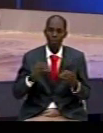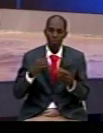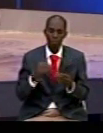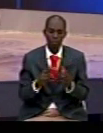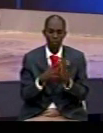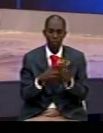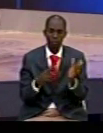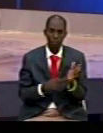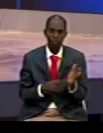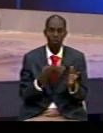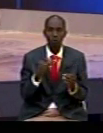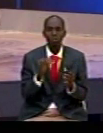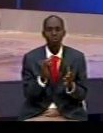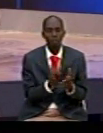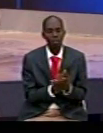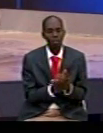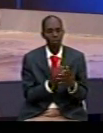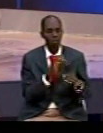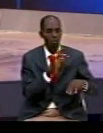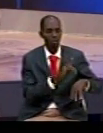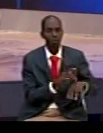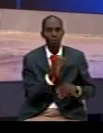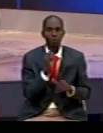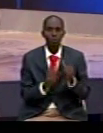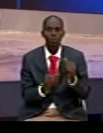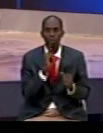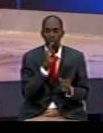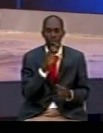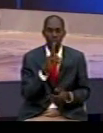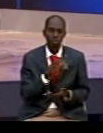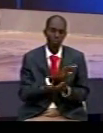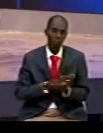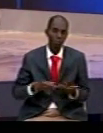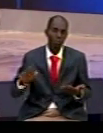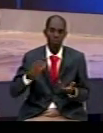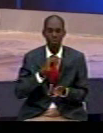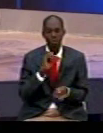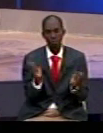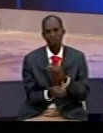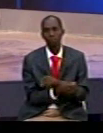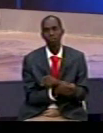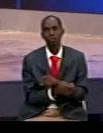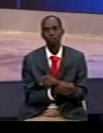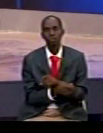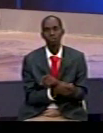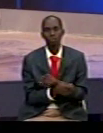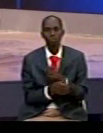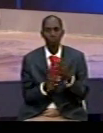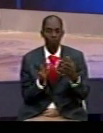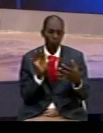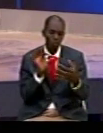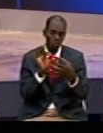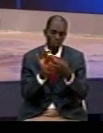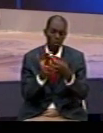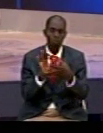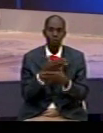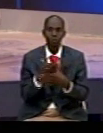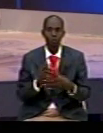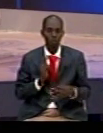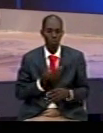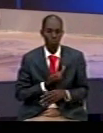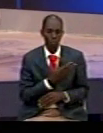that touch, which is divine transformation. Connection between us and